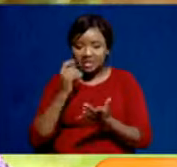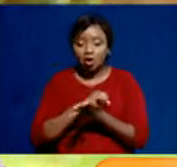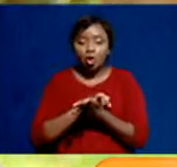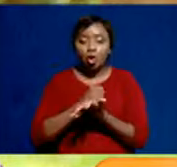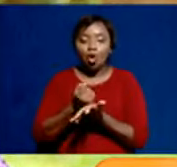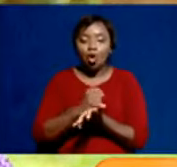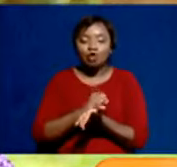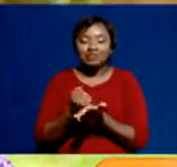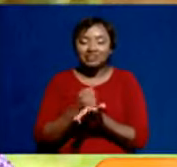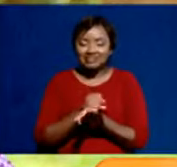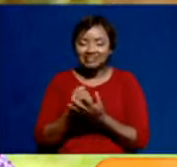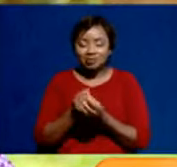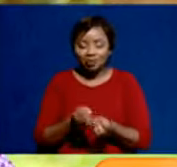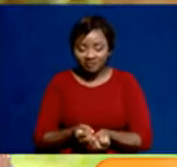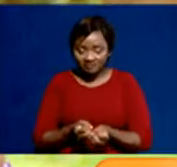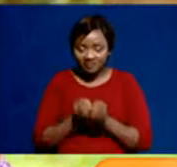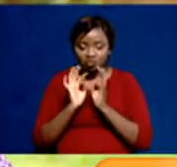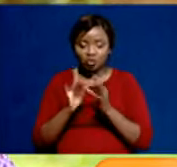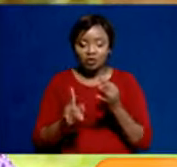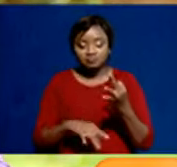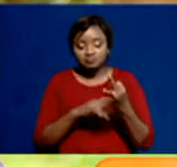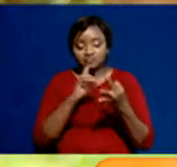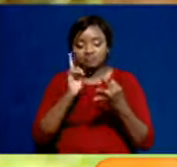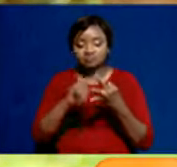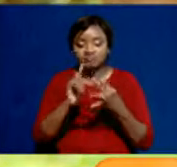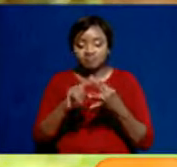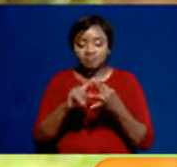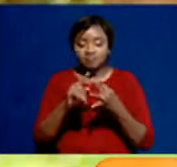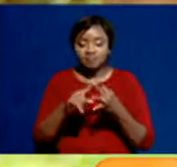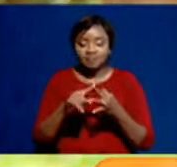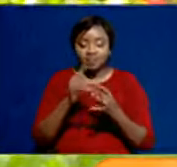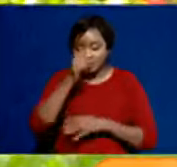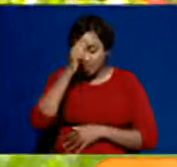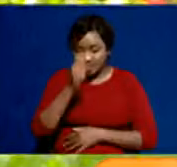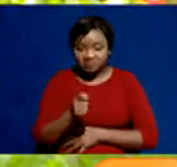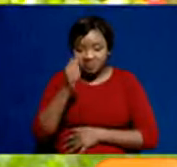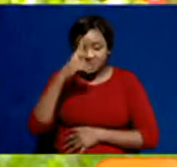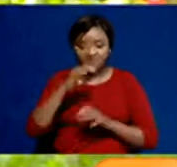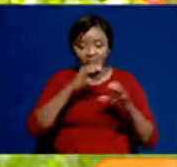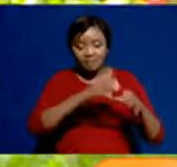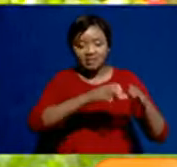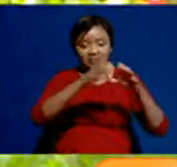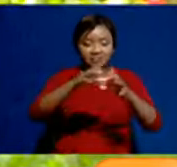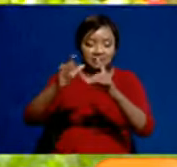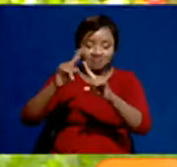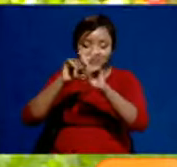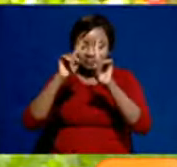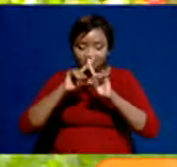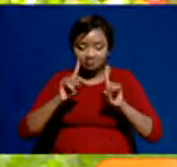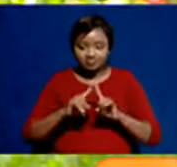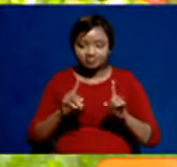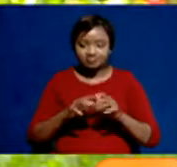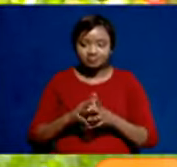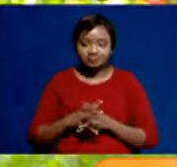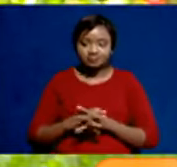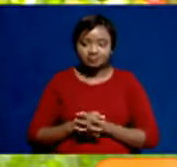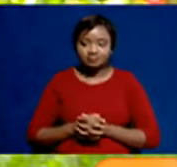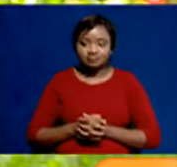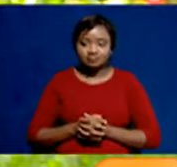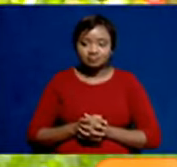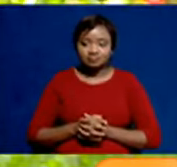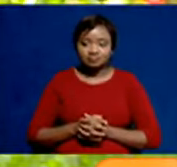language. And the third issue was respect for multi-party democracy. And, and respect of